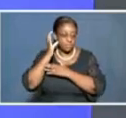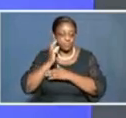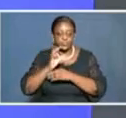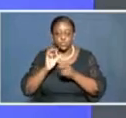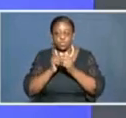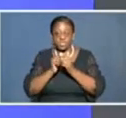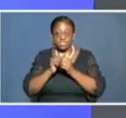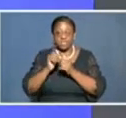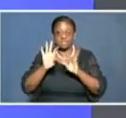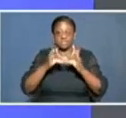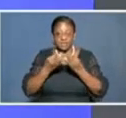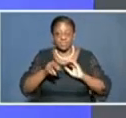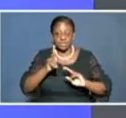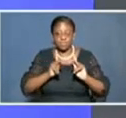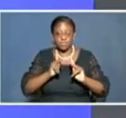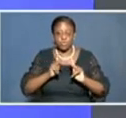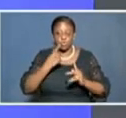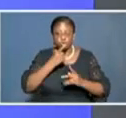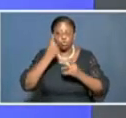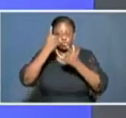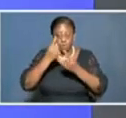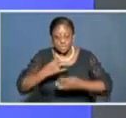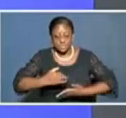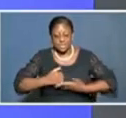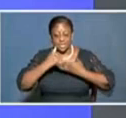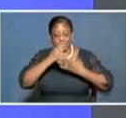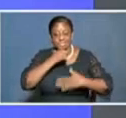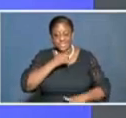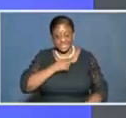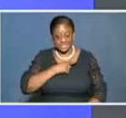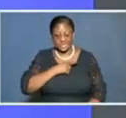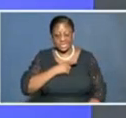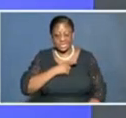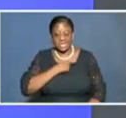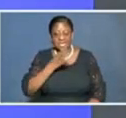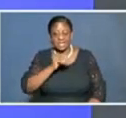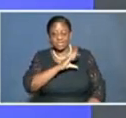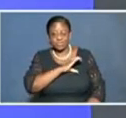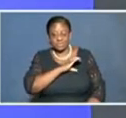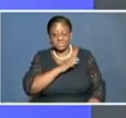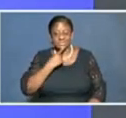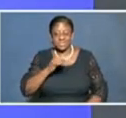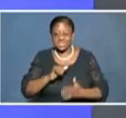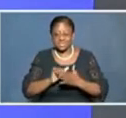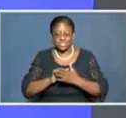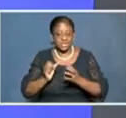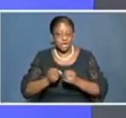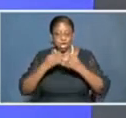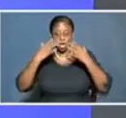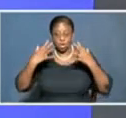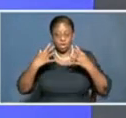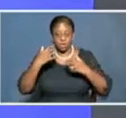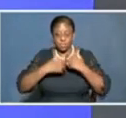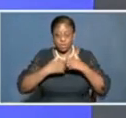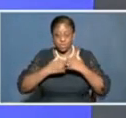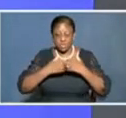family members, attempted to rescue yesterday's shark victim, who, according to police, suffered serious injuries to the left side of